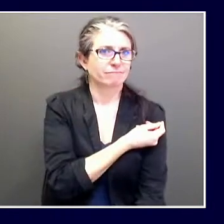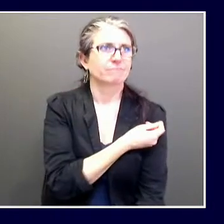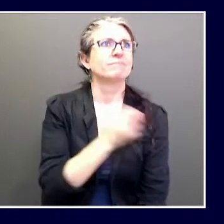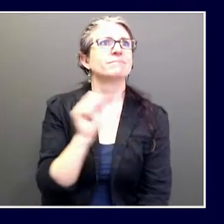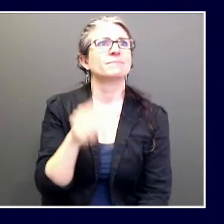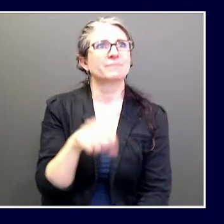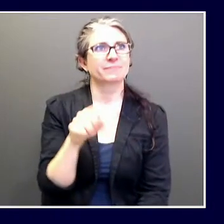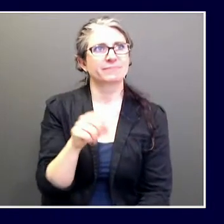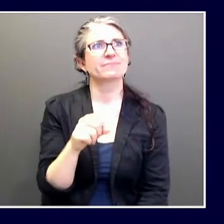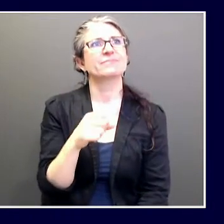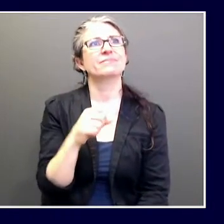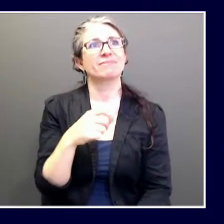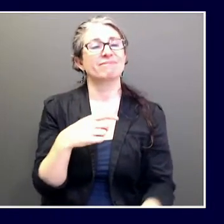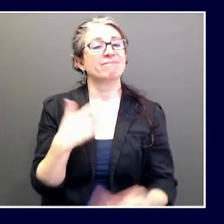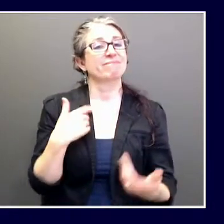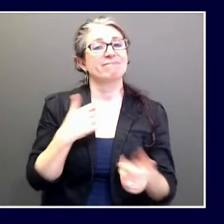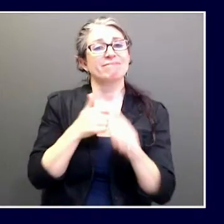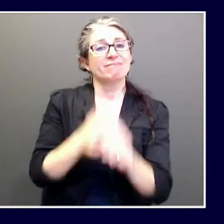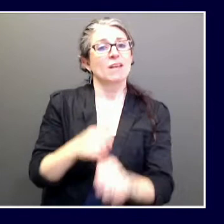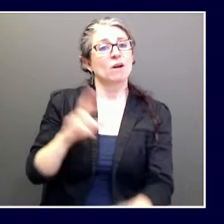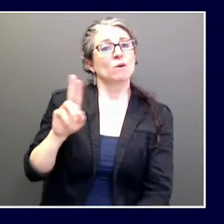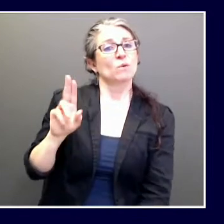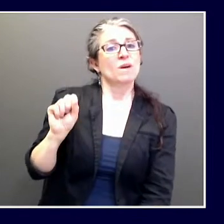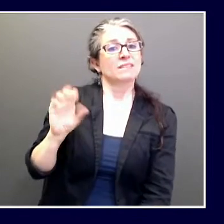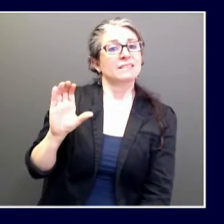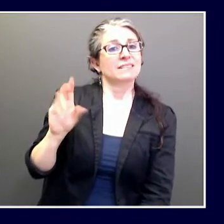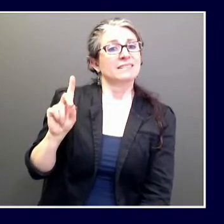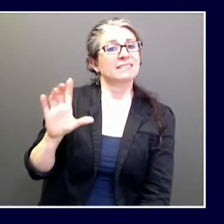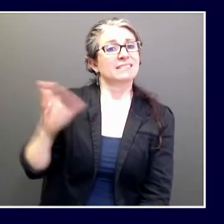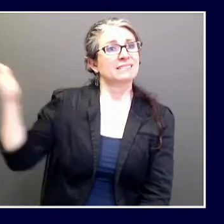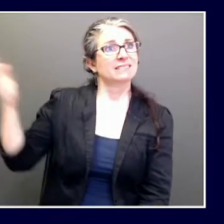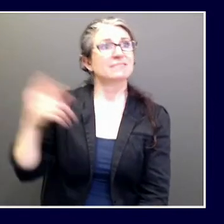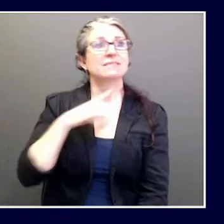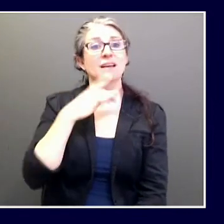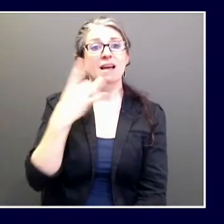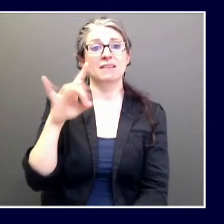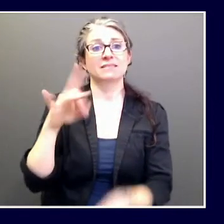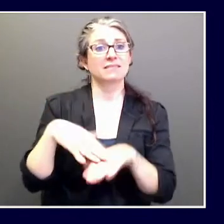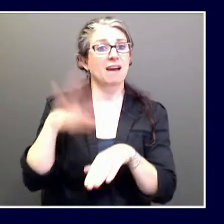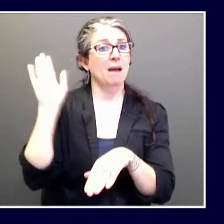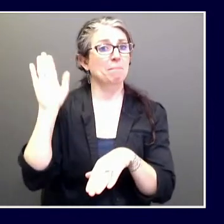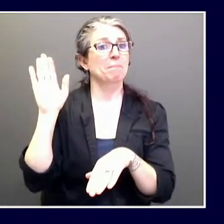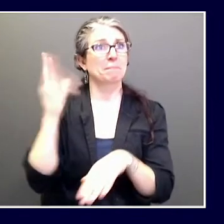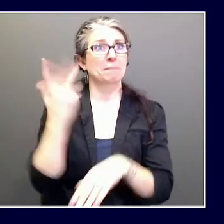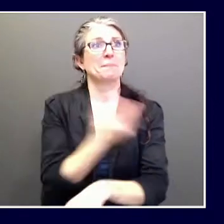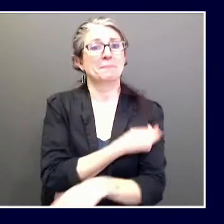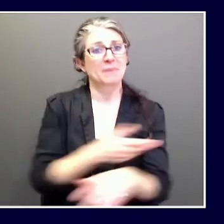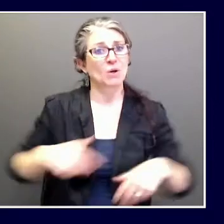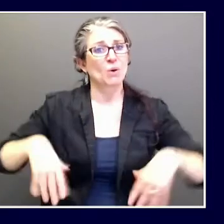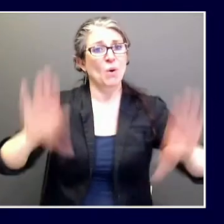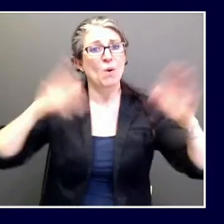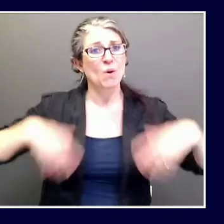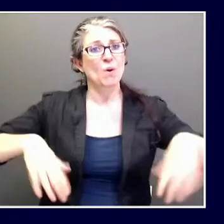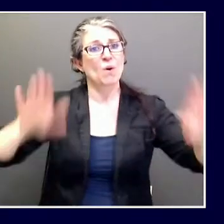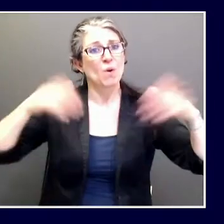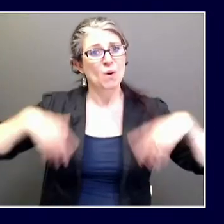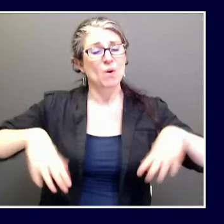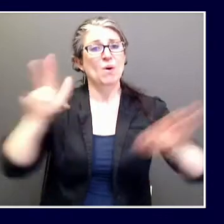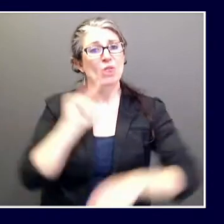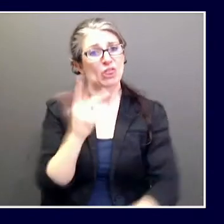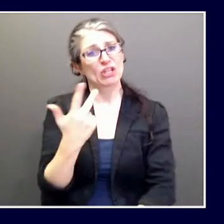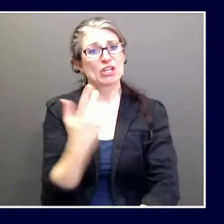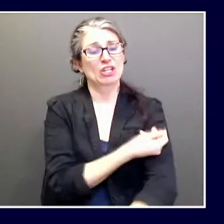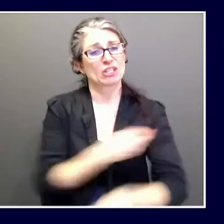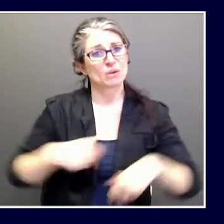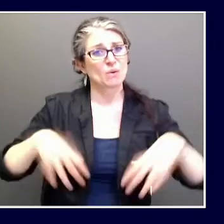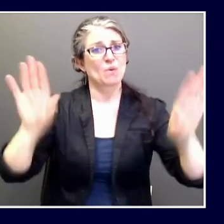Walensky, is, which is everyone 18 and over should get a booster. And I think that's where the science suggests. But